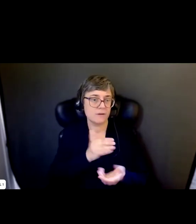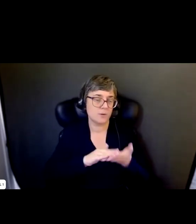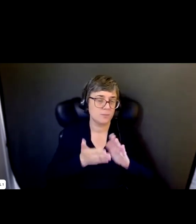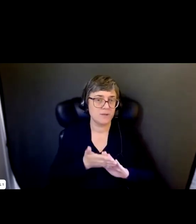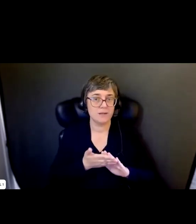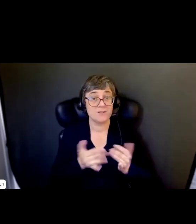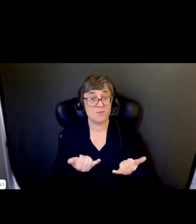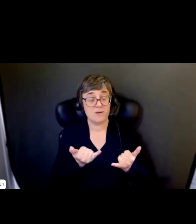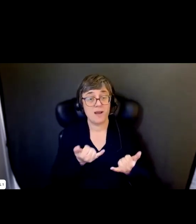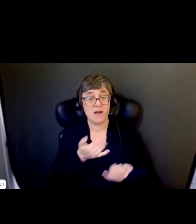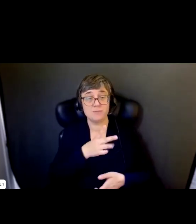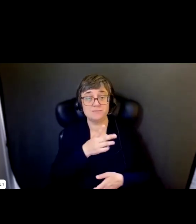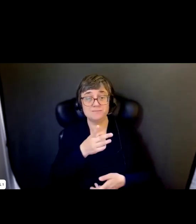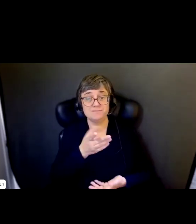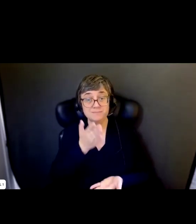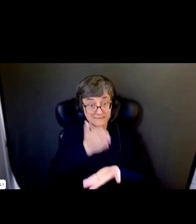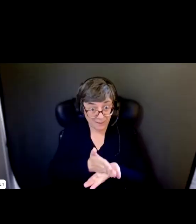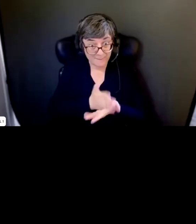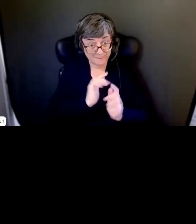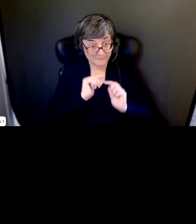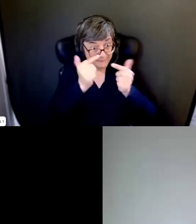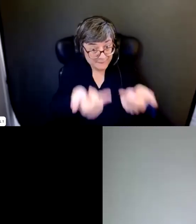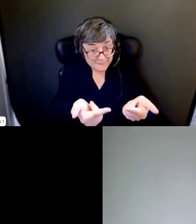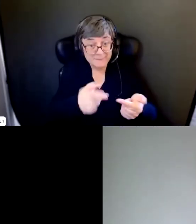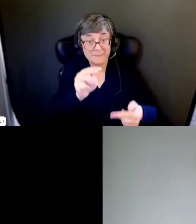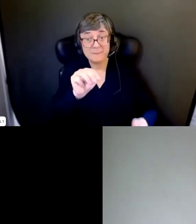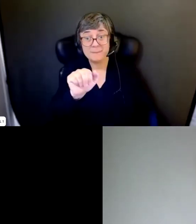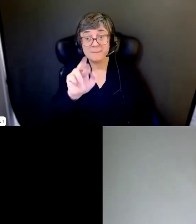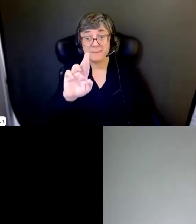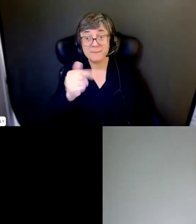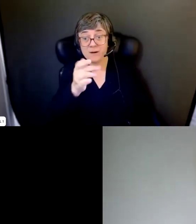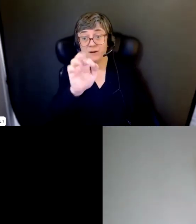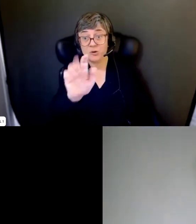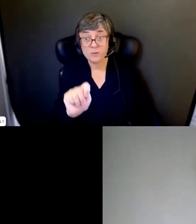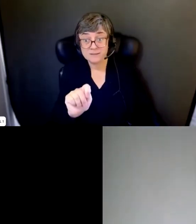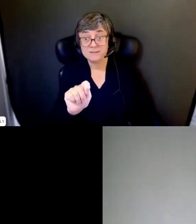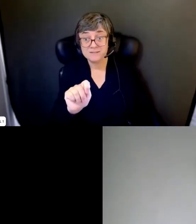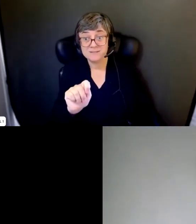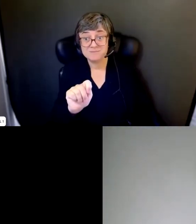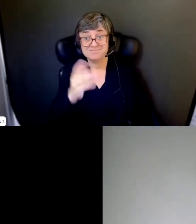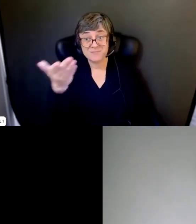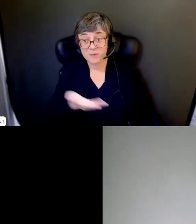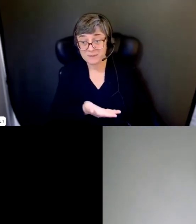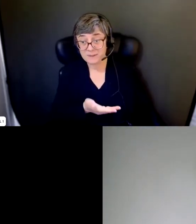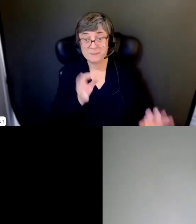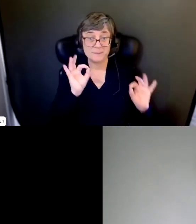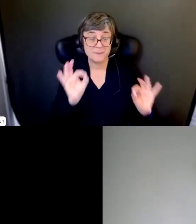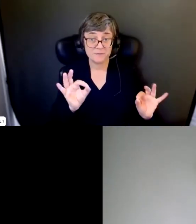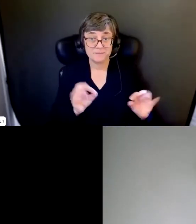Margaret Hall to the room. Margaret, if you want to turn on your screen. Perfect. All